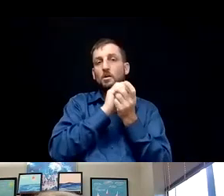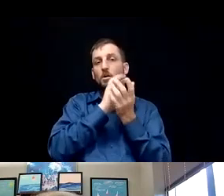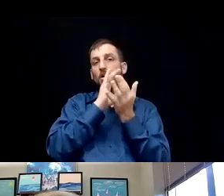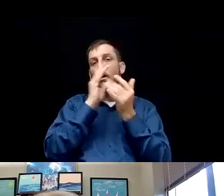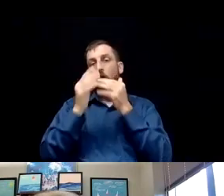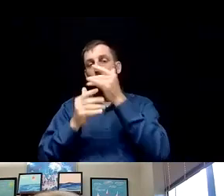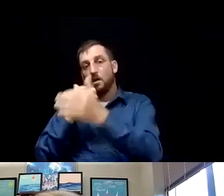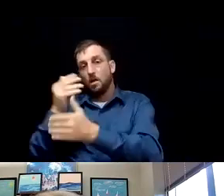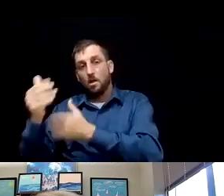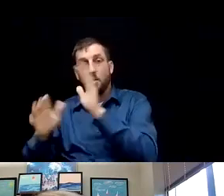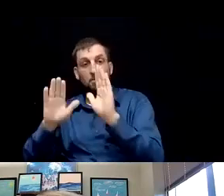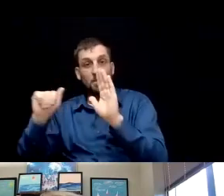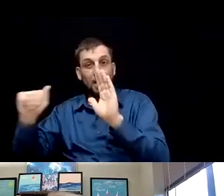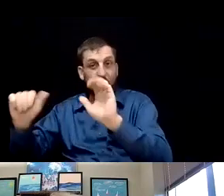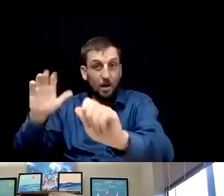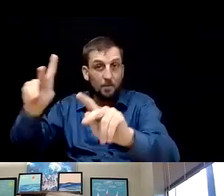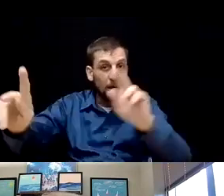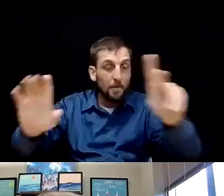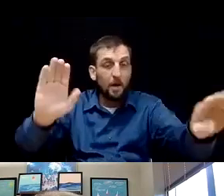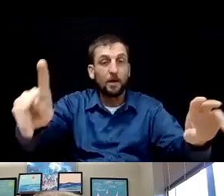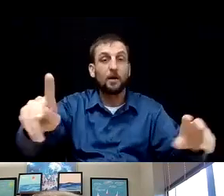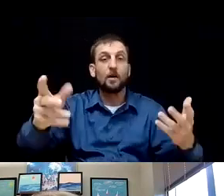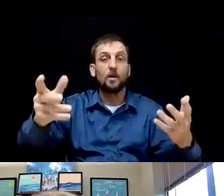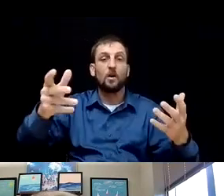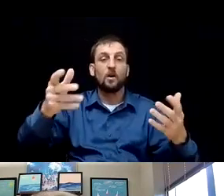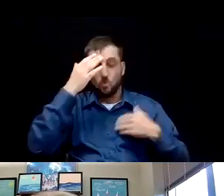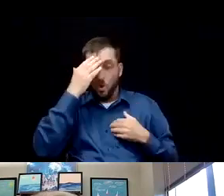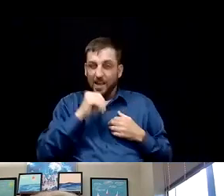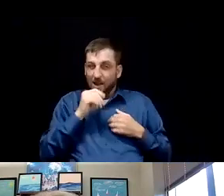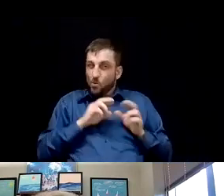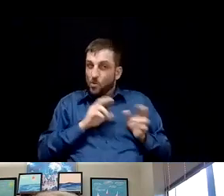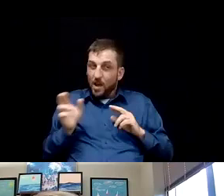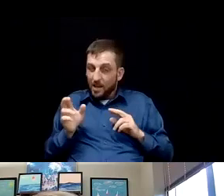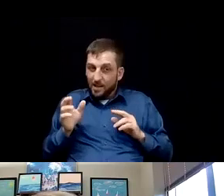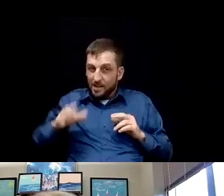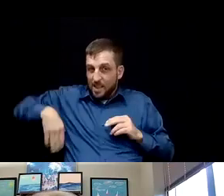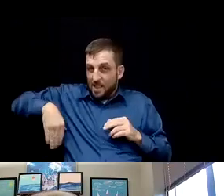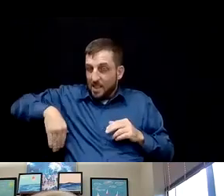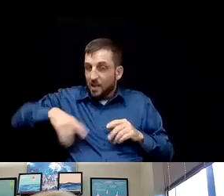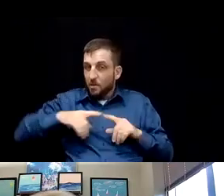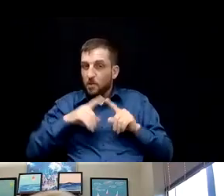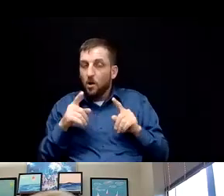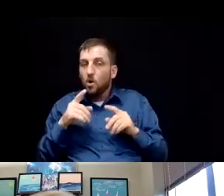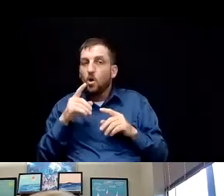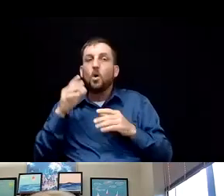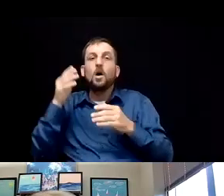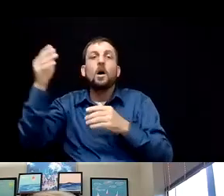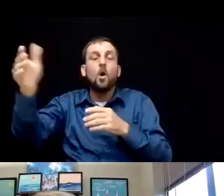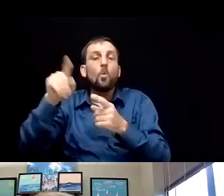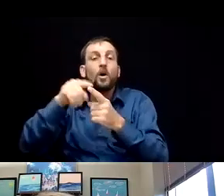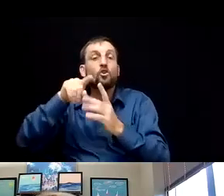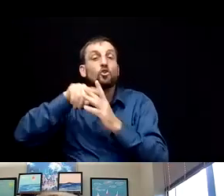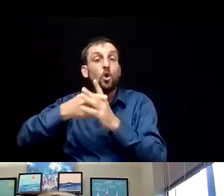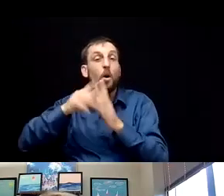where we need to start to think about coming back, which we're not really ready to do yet, especially as we continue to have more cases, as other people have talked